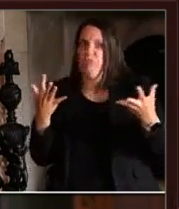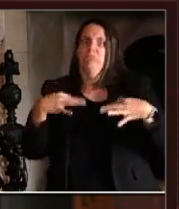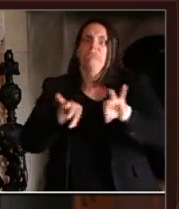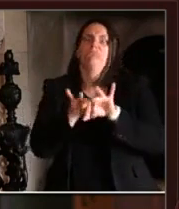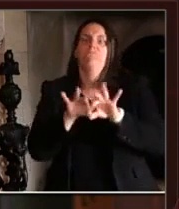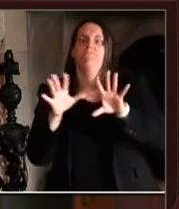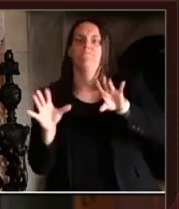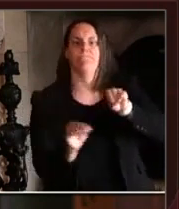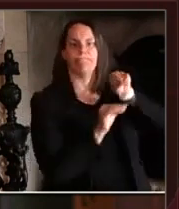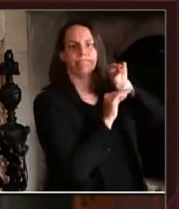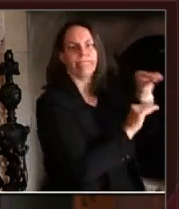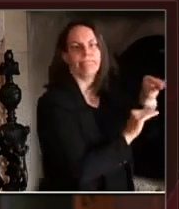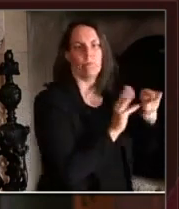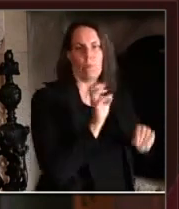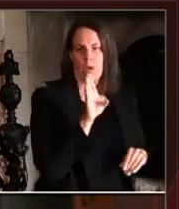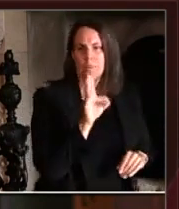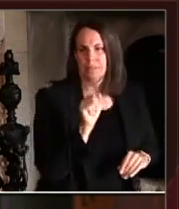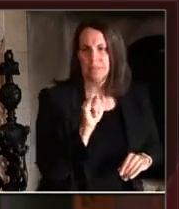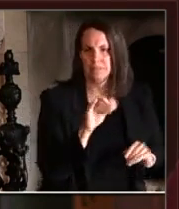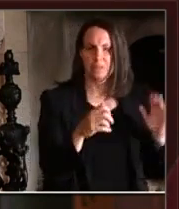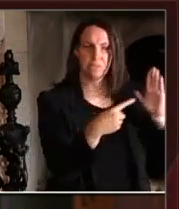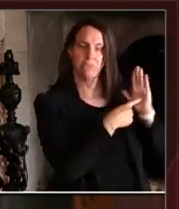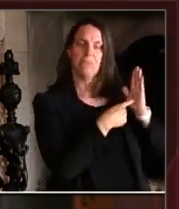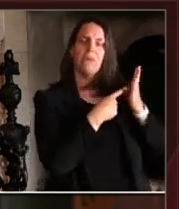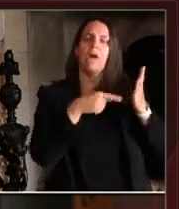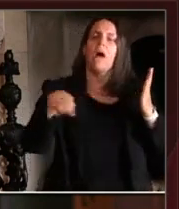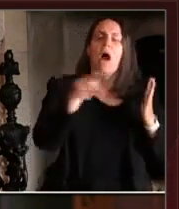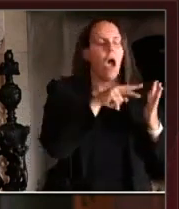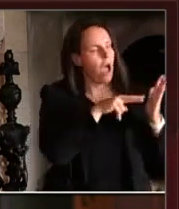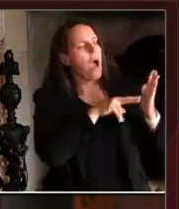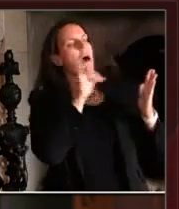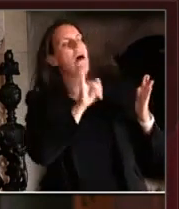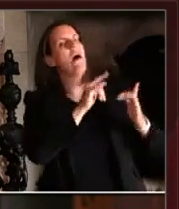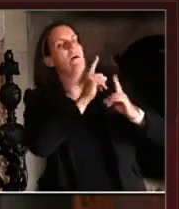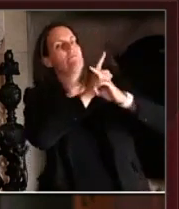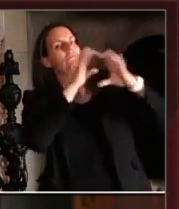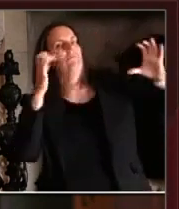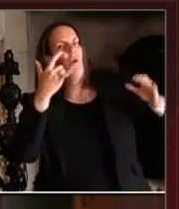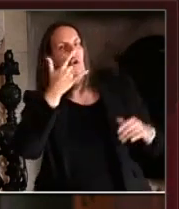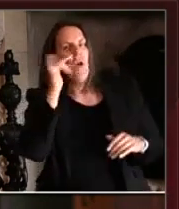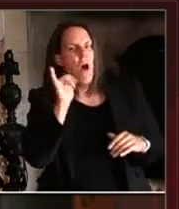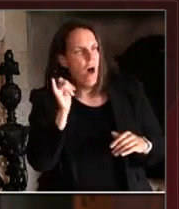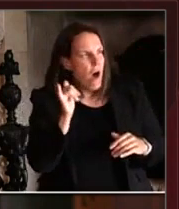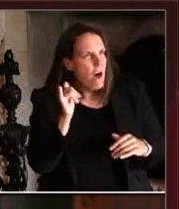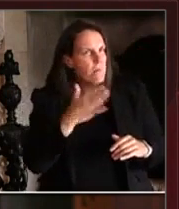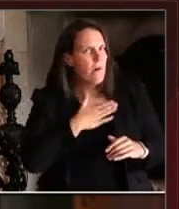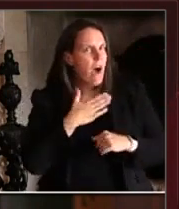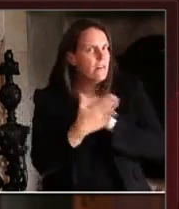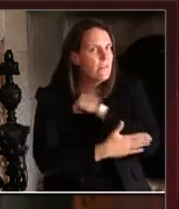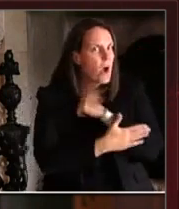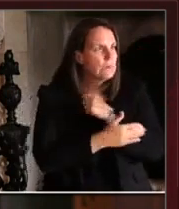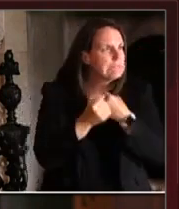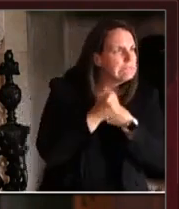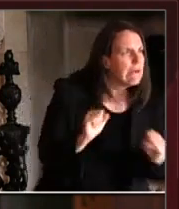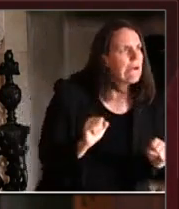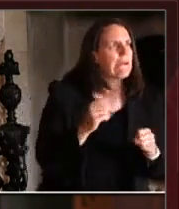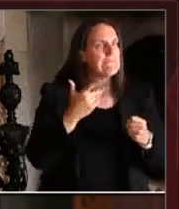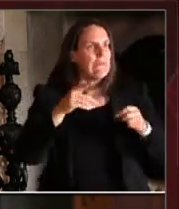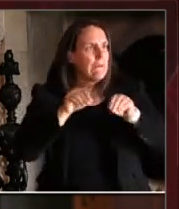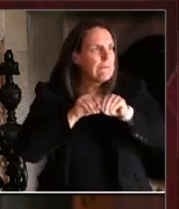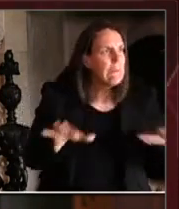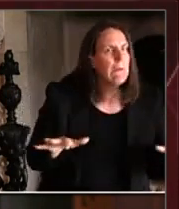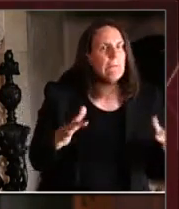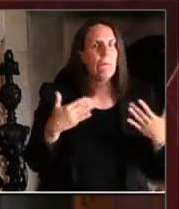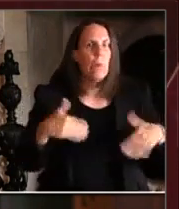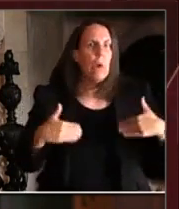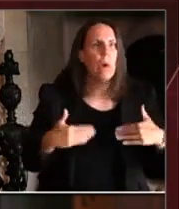the overall activity level of COVID-19 in a county or a region. Our